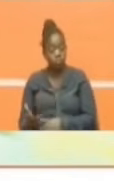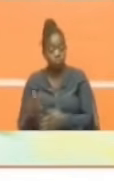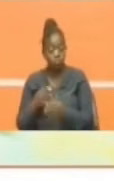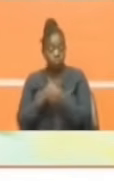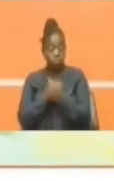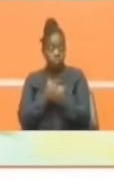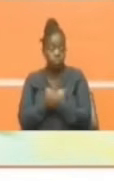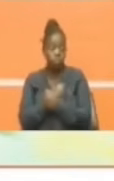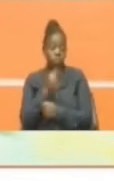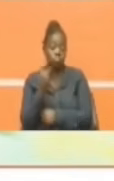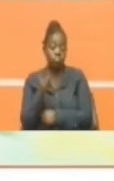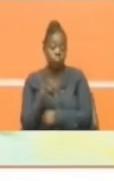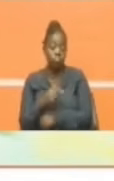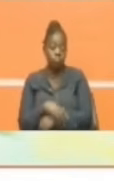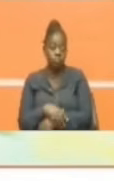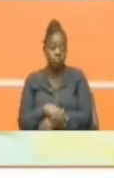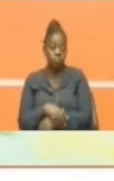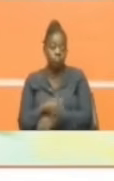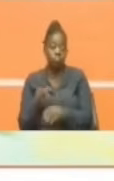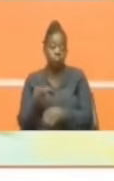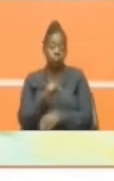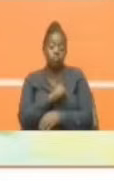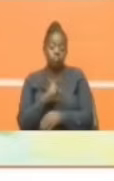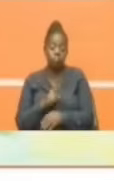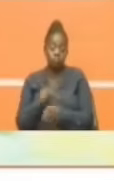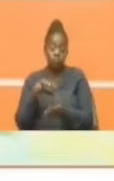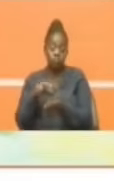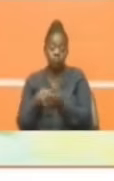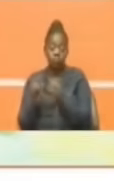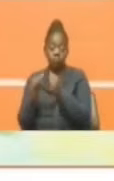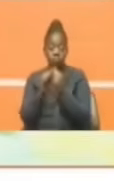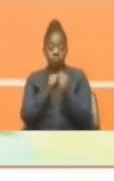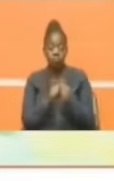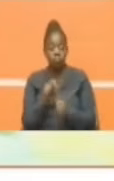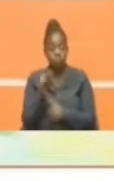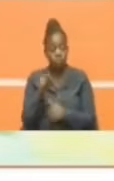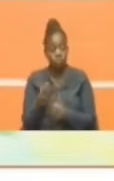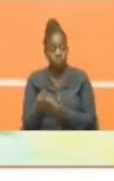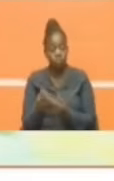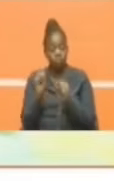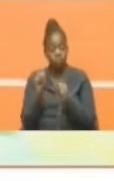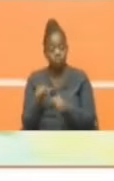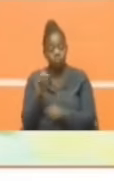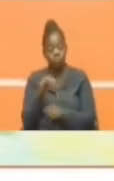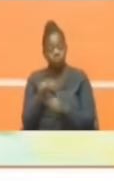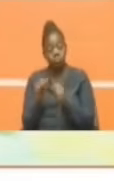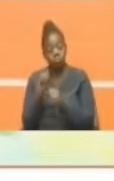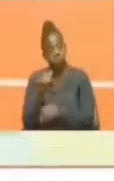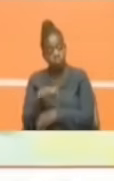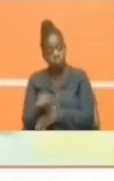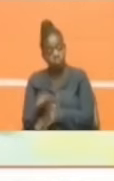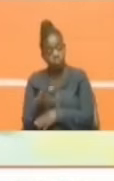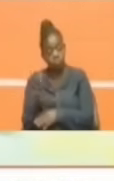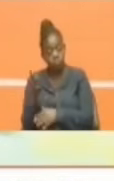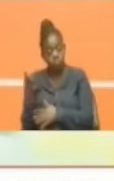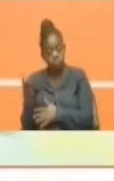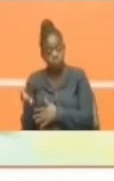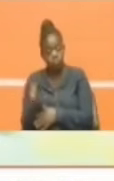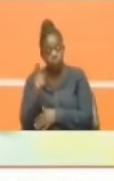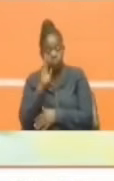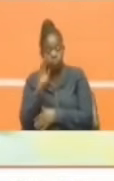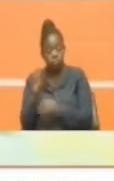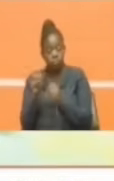you. That the Lord stands with you. That you shall walk with him, that he shall be with